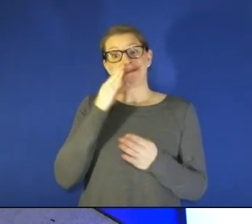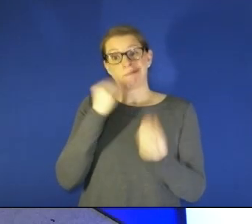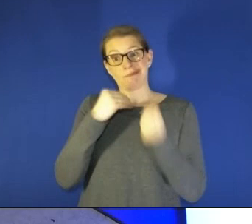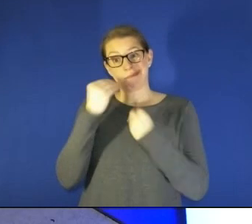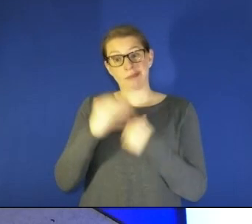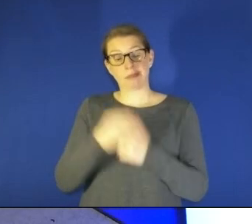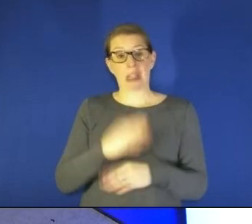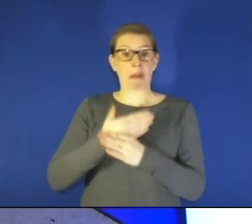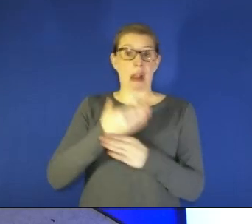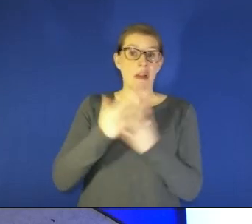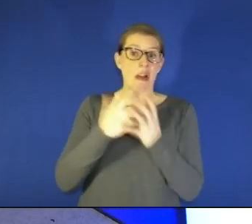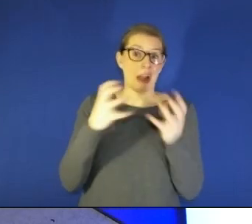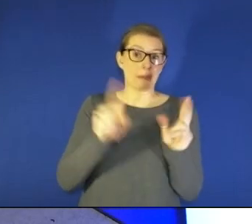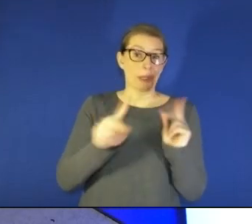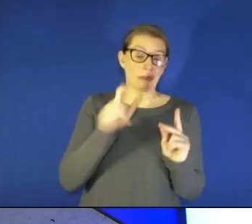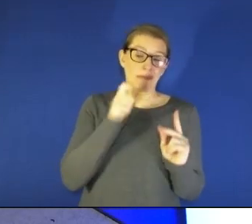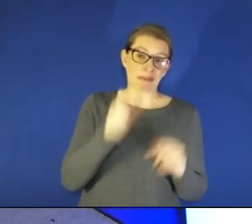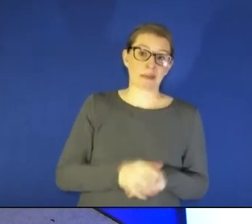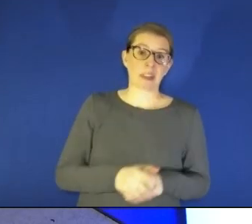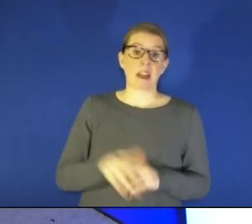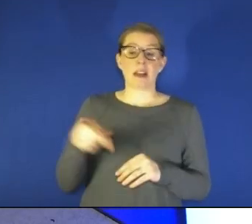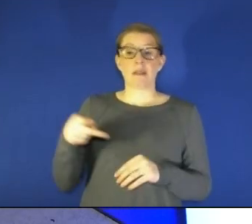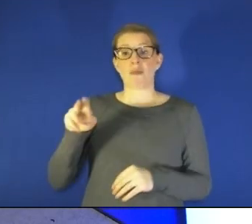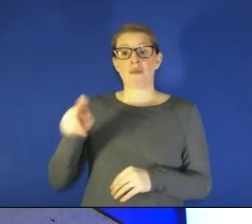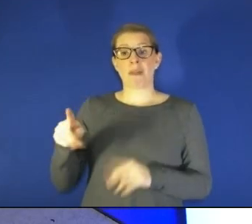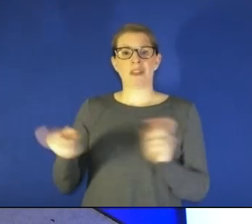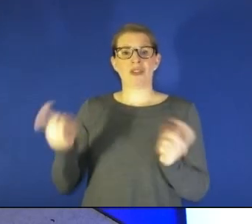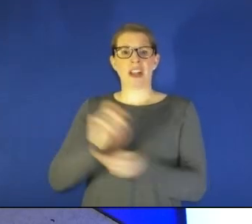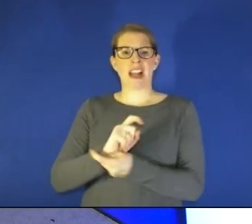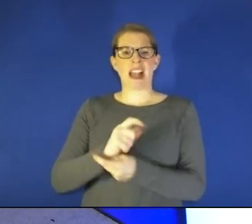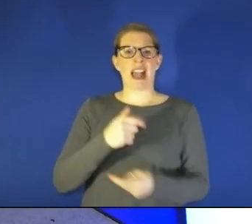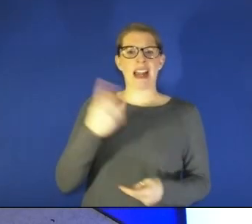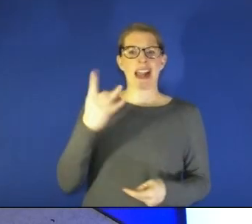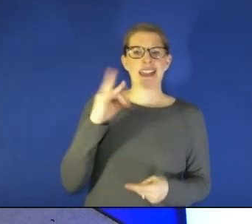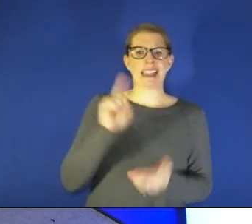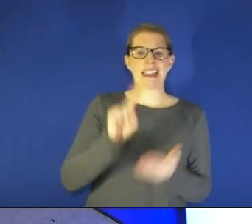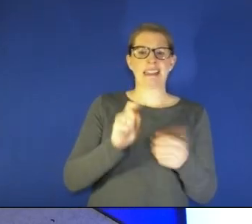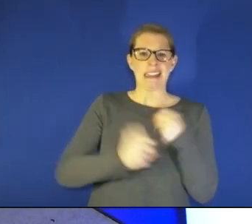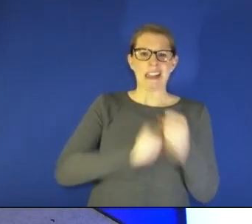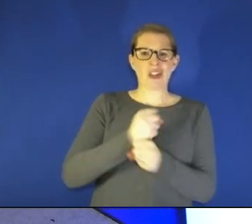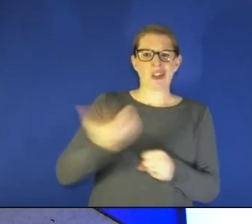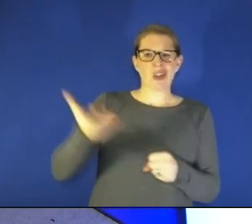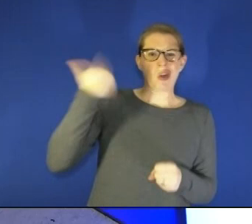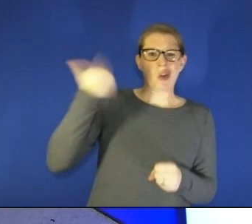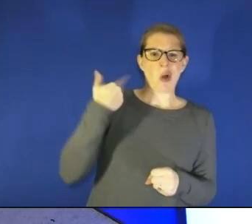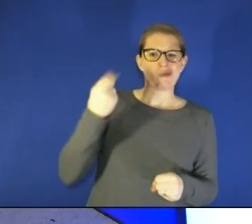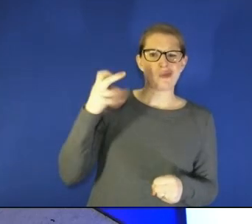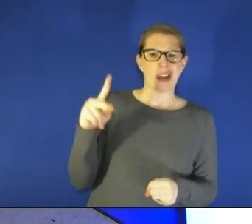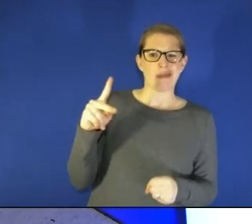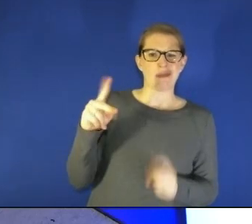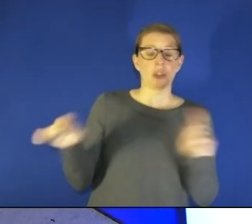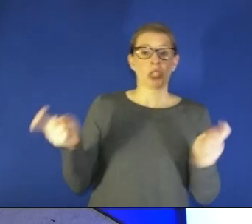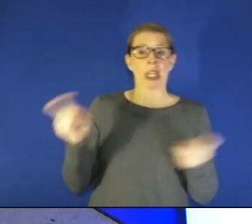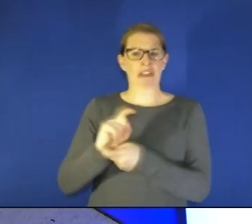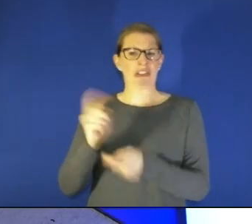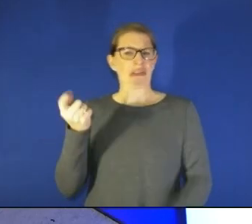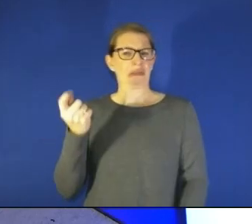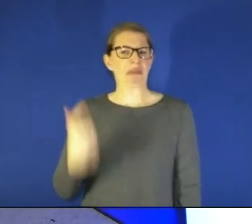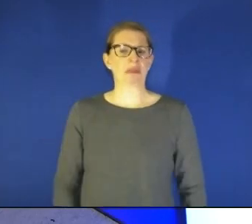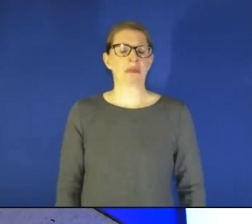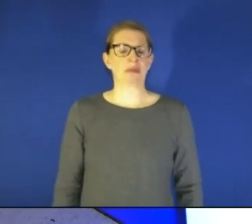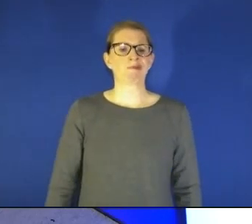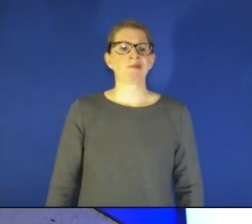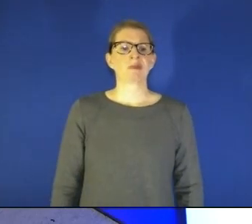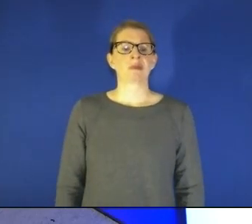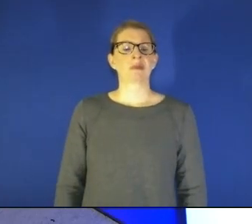know, the prep has changed. I had a colonoscopy probably 18 years ago, and I don't remember the prep has changed a little bit. So, but just